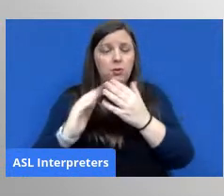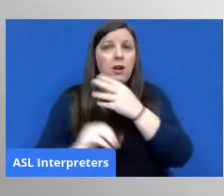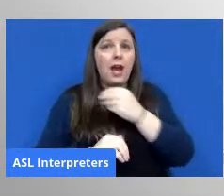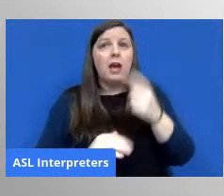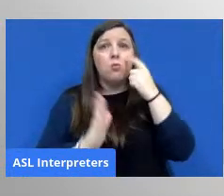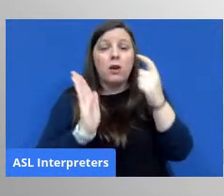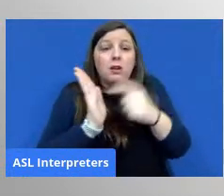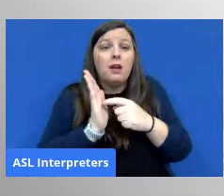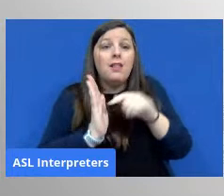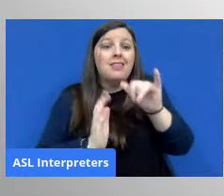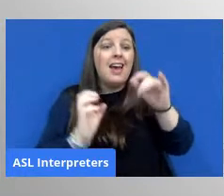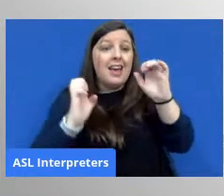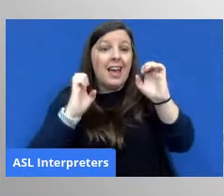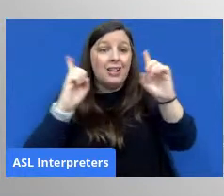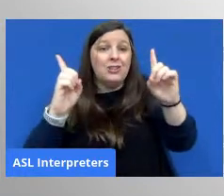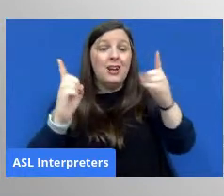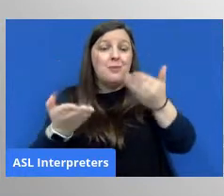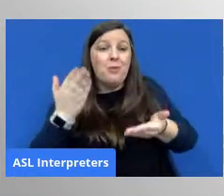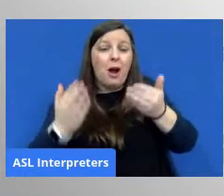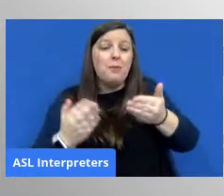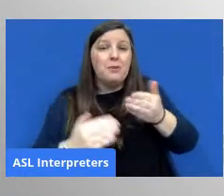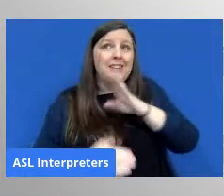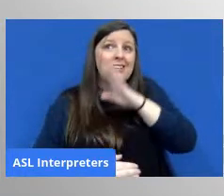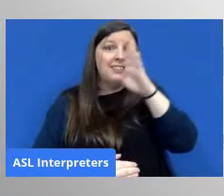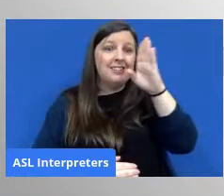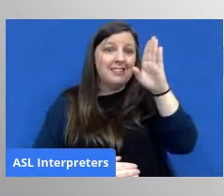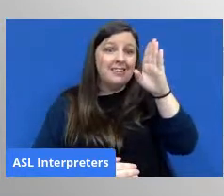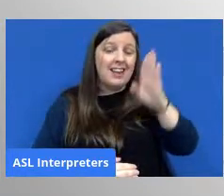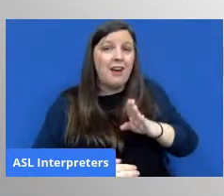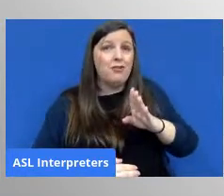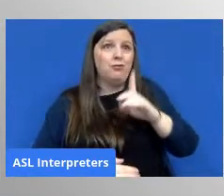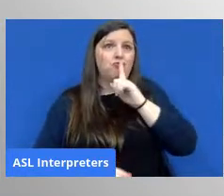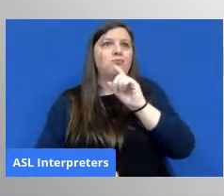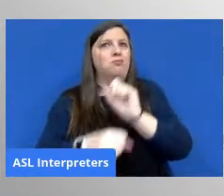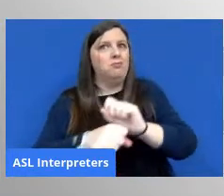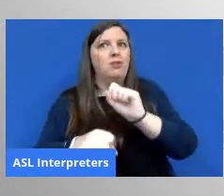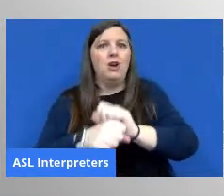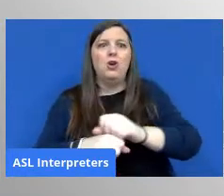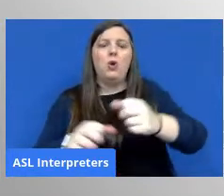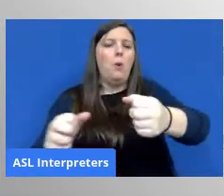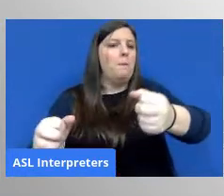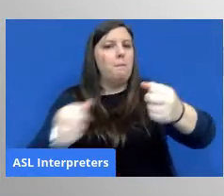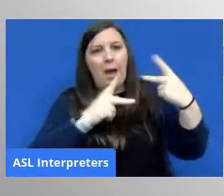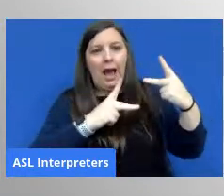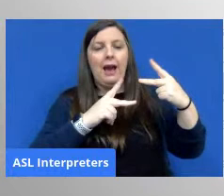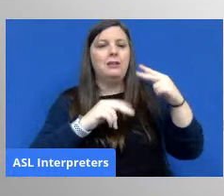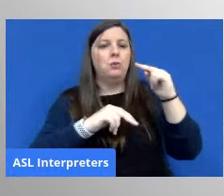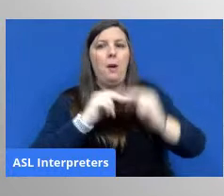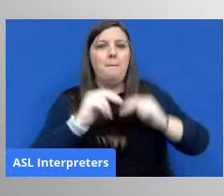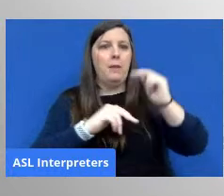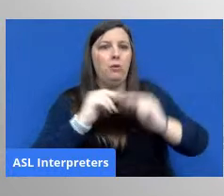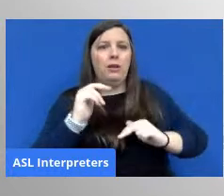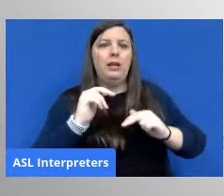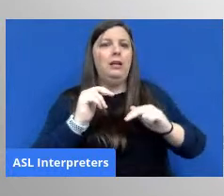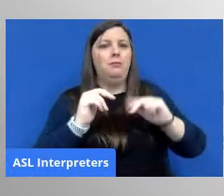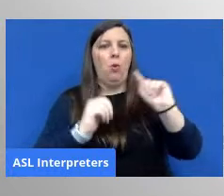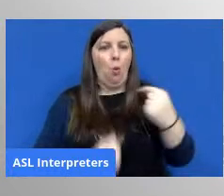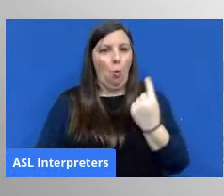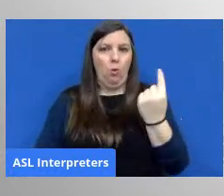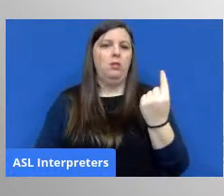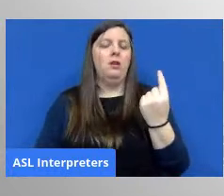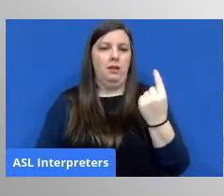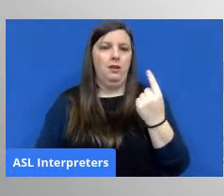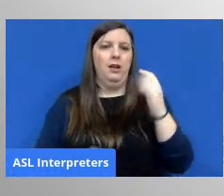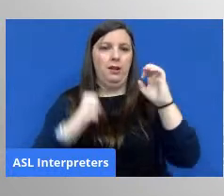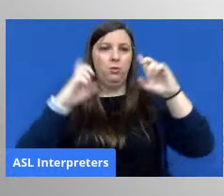education will probably never return back in a true form to the brick and mortar as we have known it of the past. So